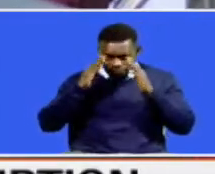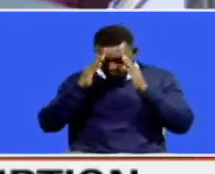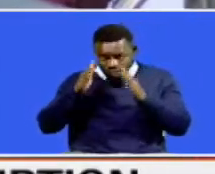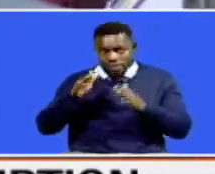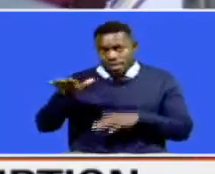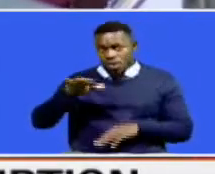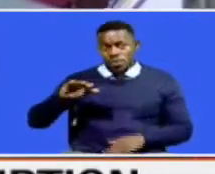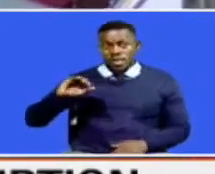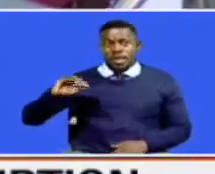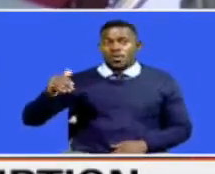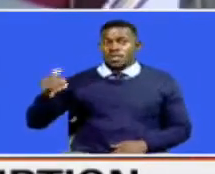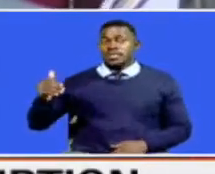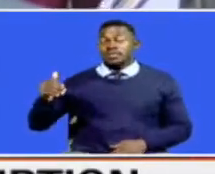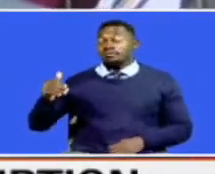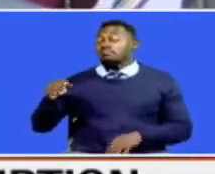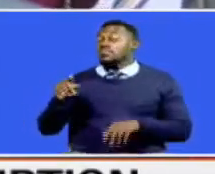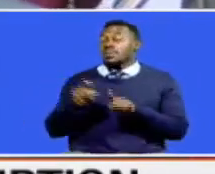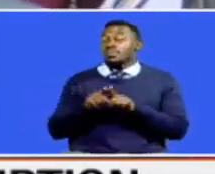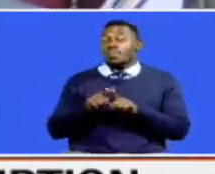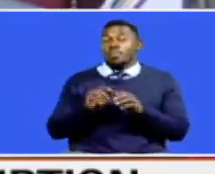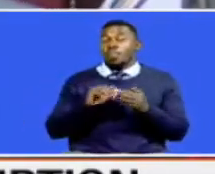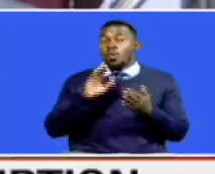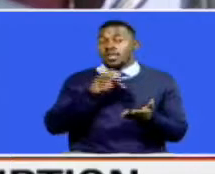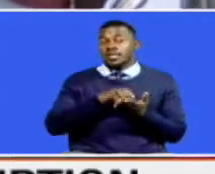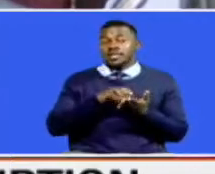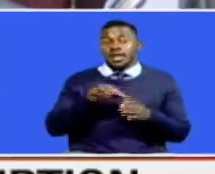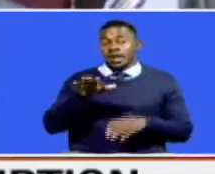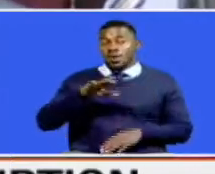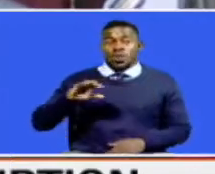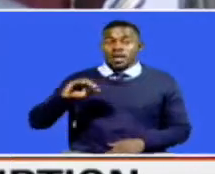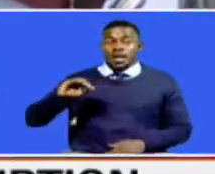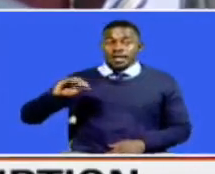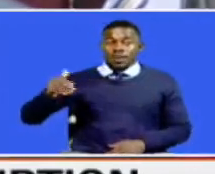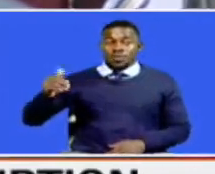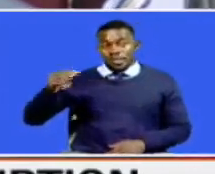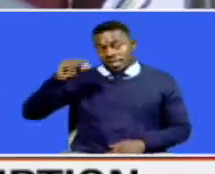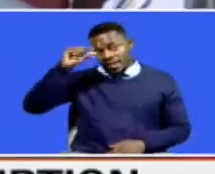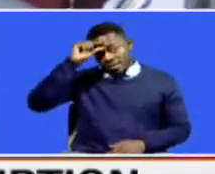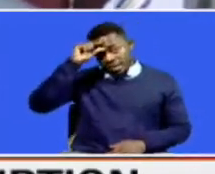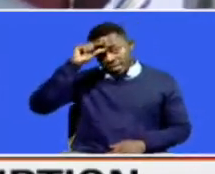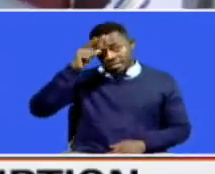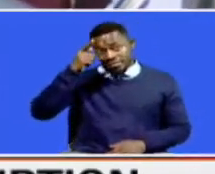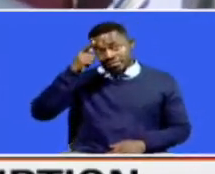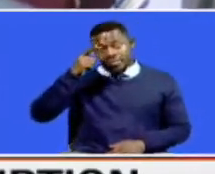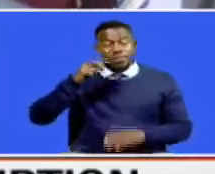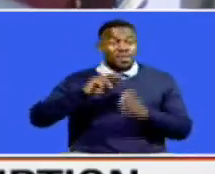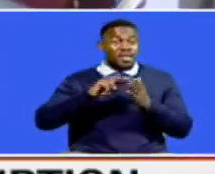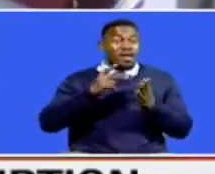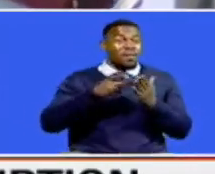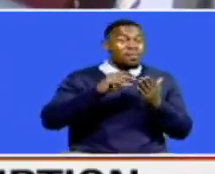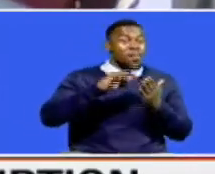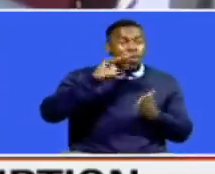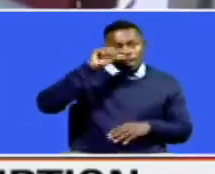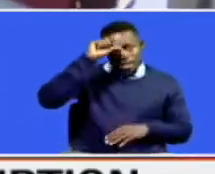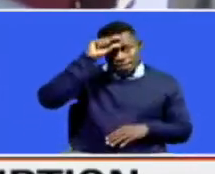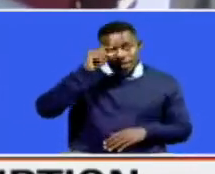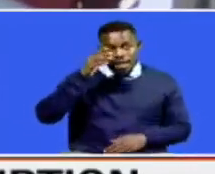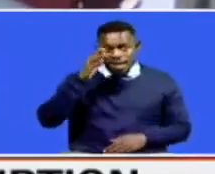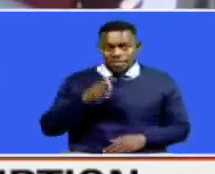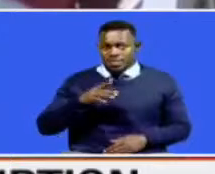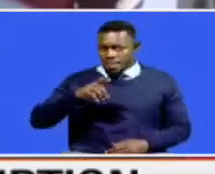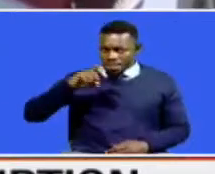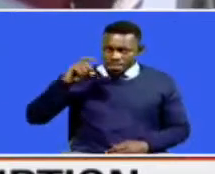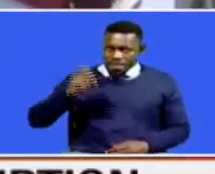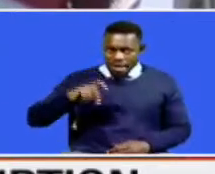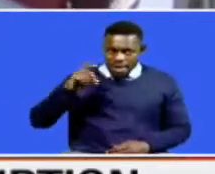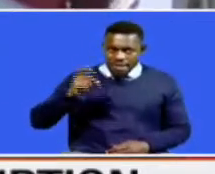find most of them happening in the county government, and therefore the governors as heads of the counties are going to be the